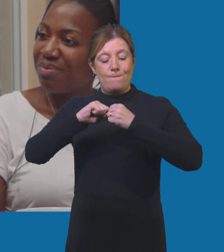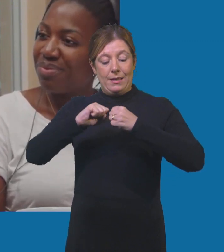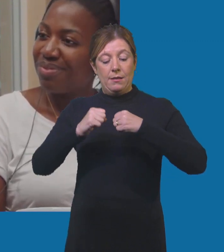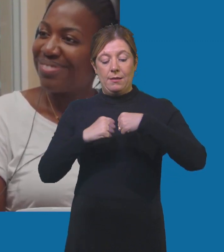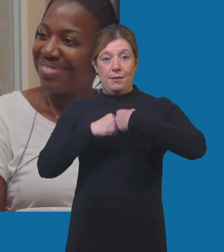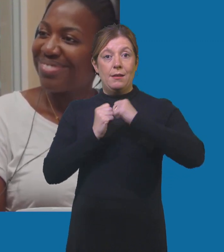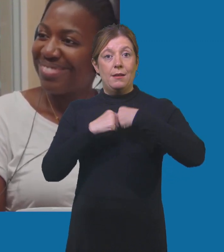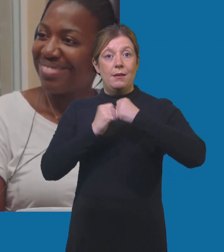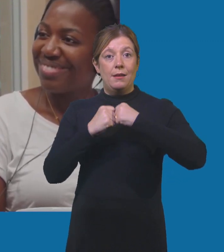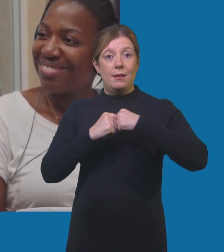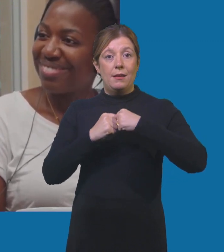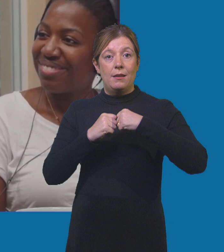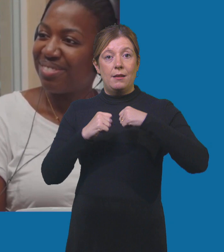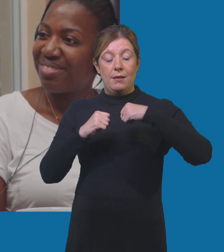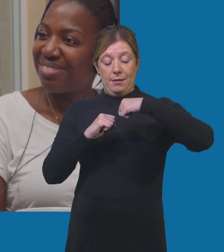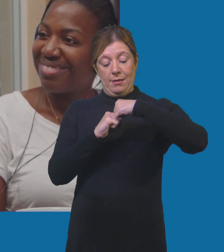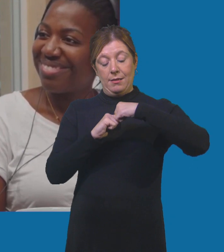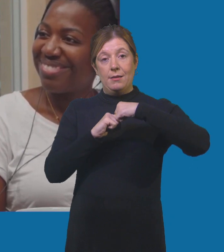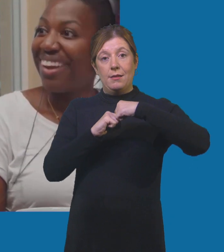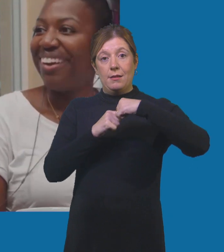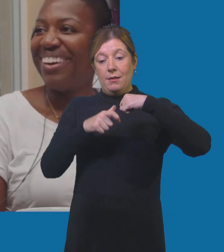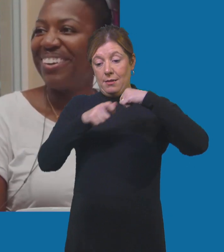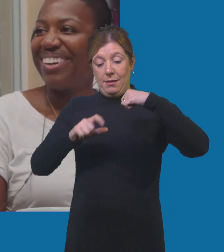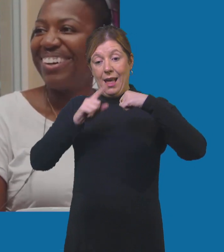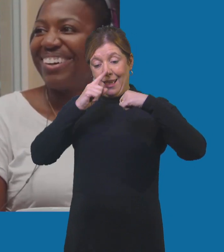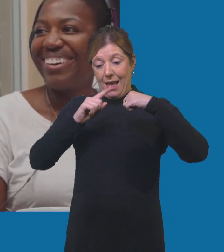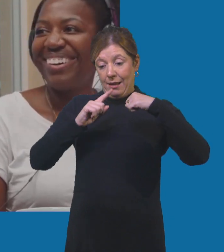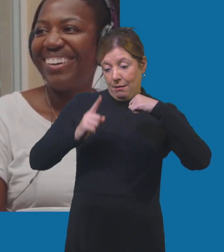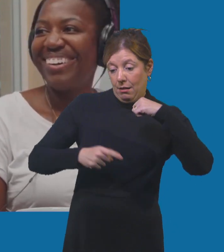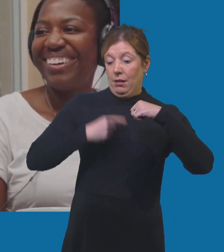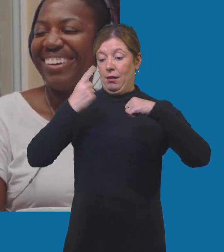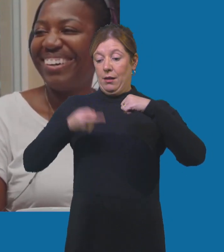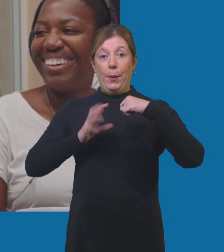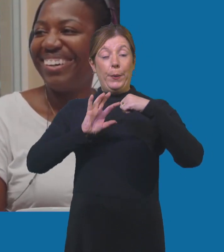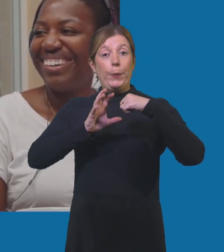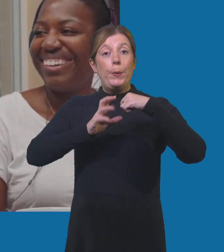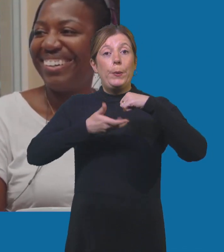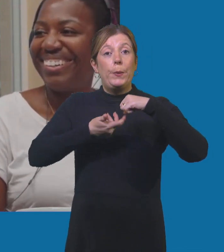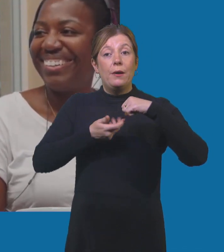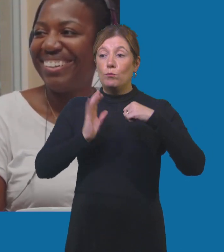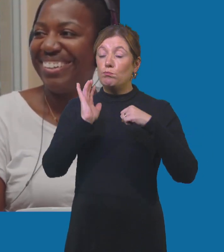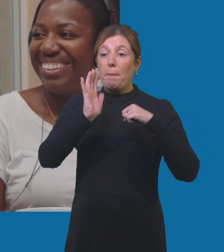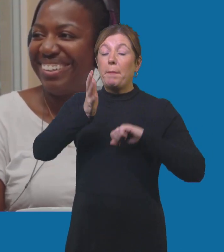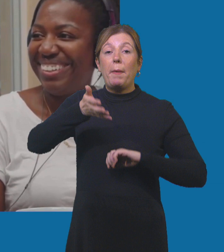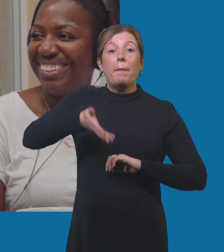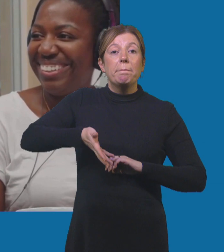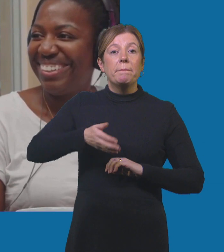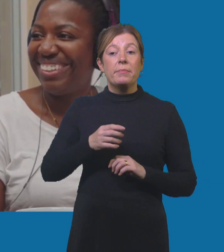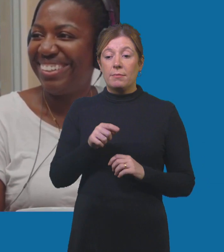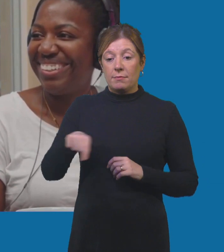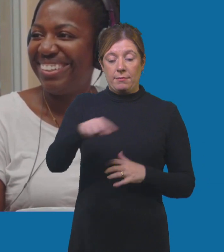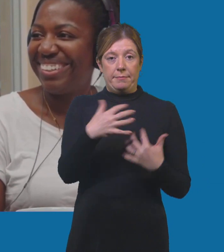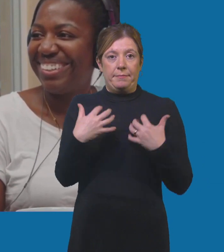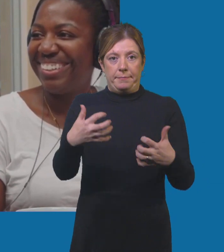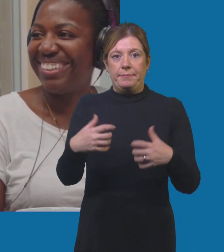that I can basically take from my knee down, do my shin and foot, and spin the thing 360. Or like when an assembly of kids